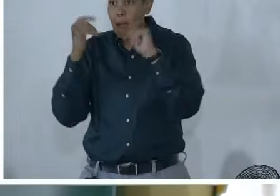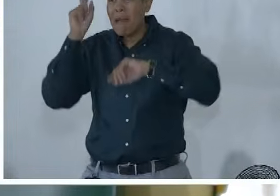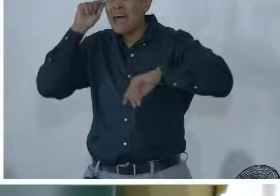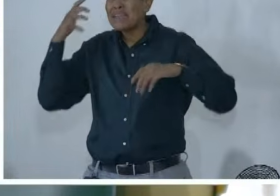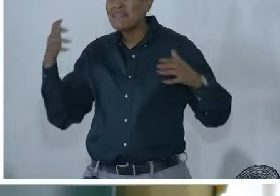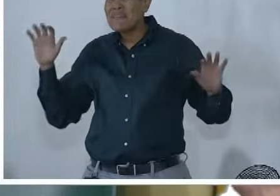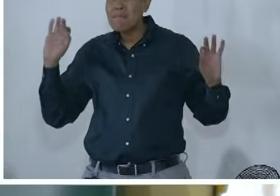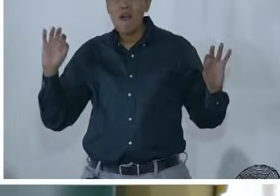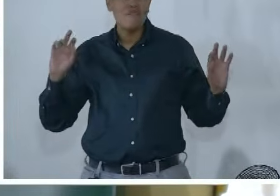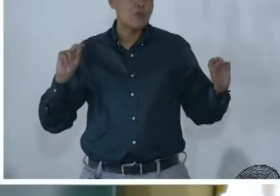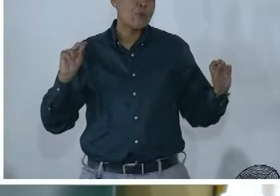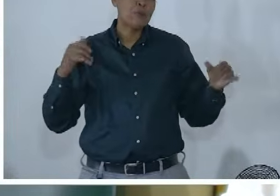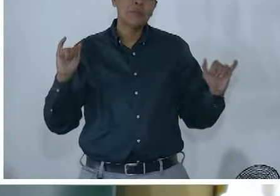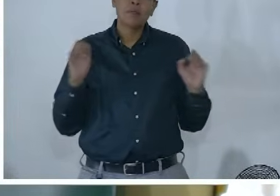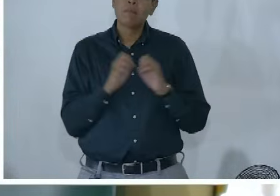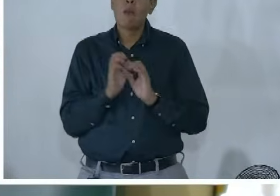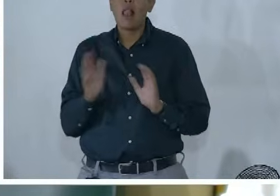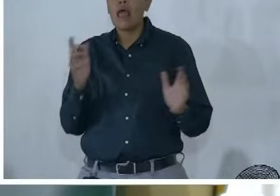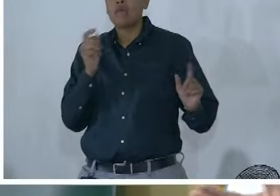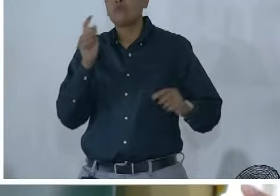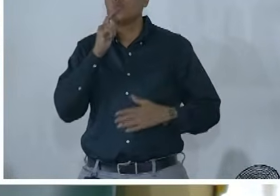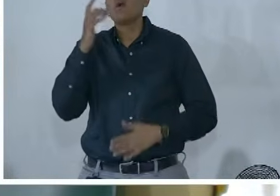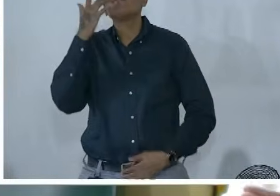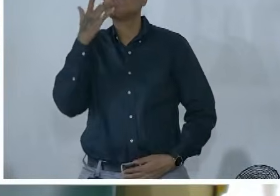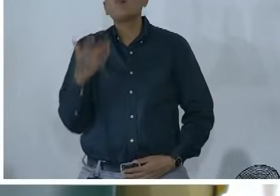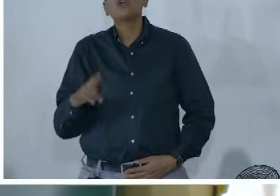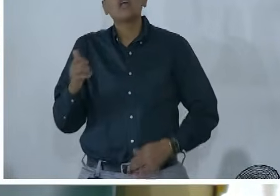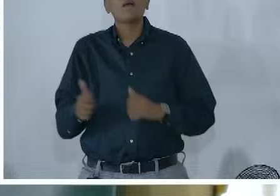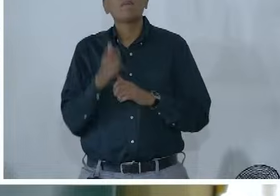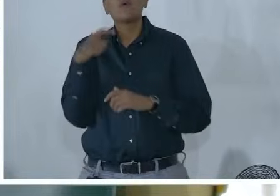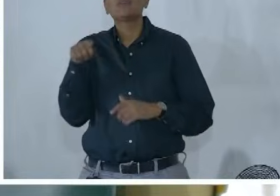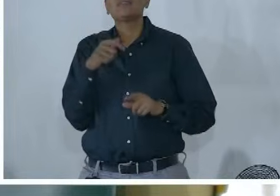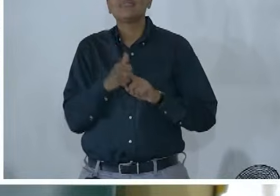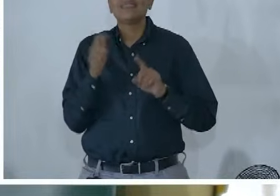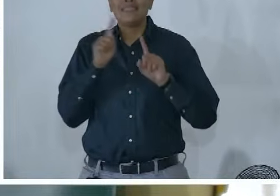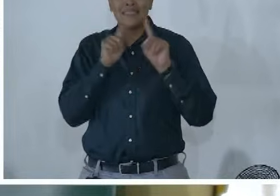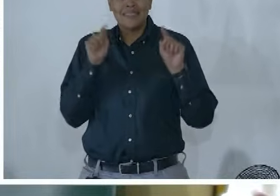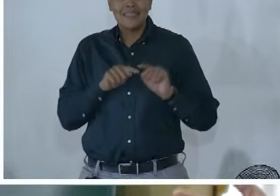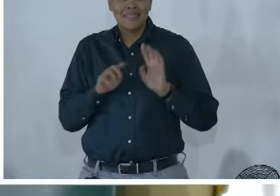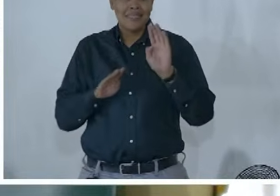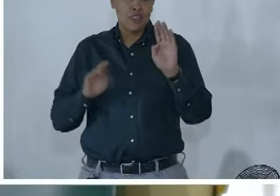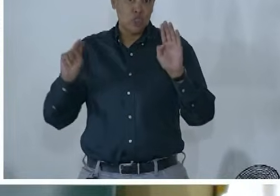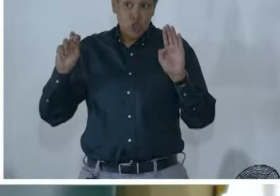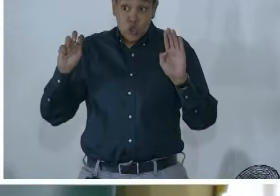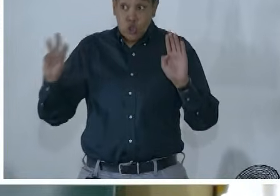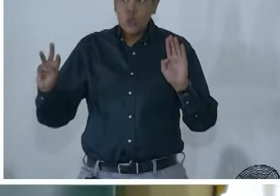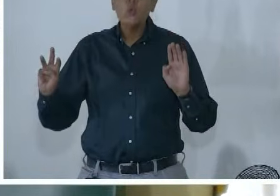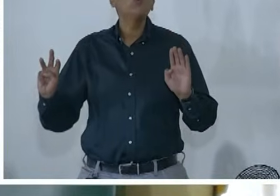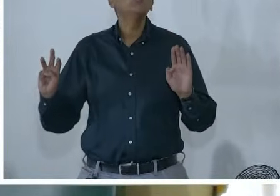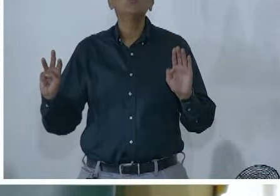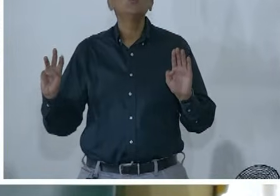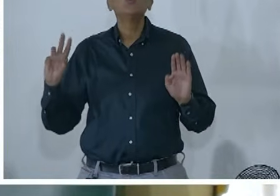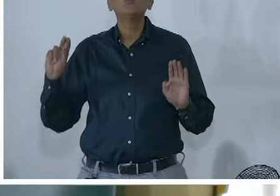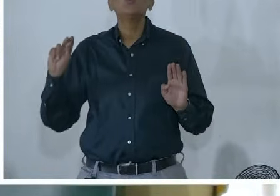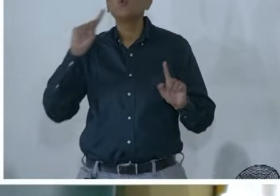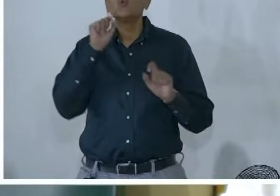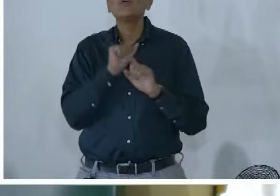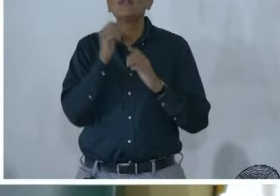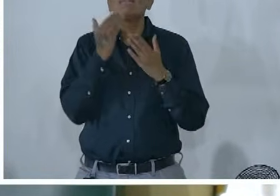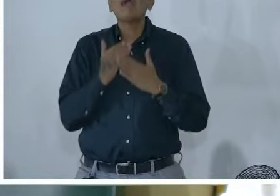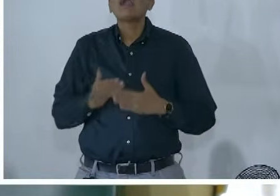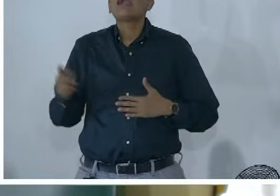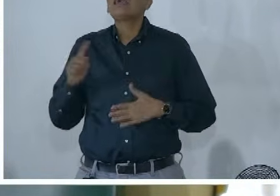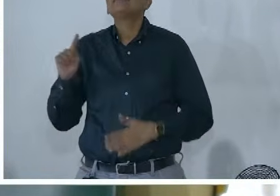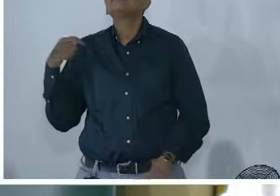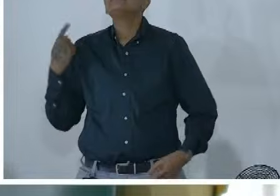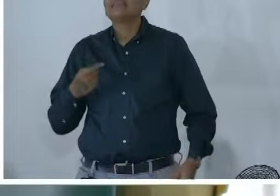because unfortunately, most of these titles, they are not new. In fact,